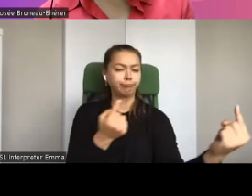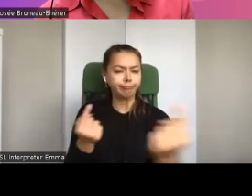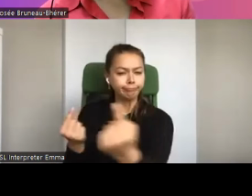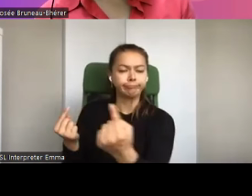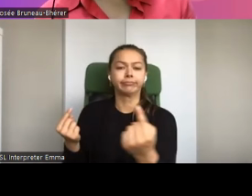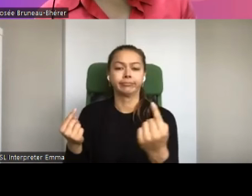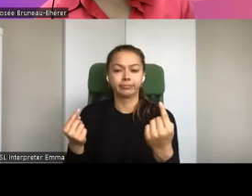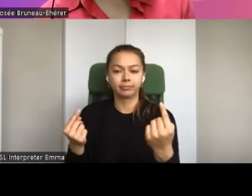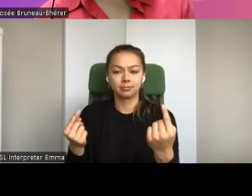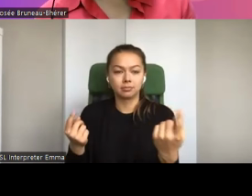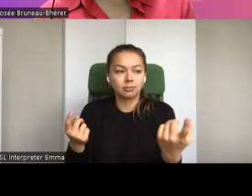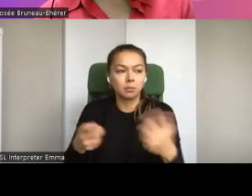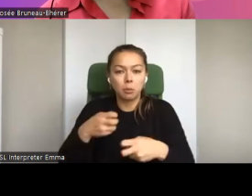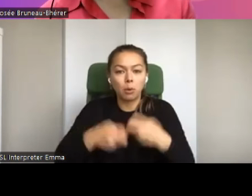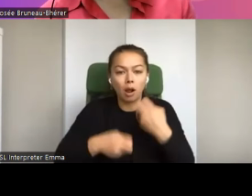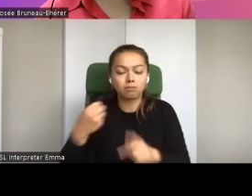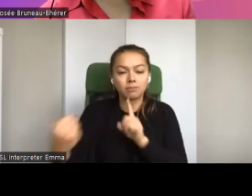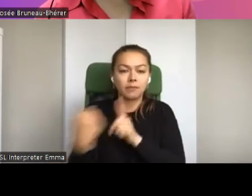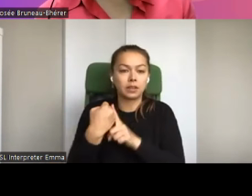what area you work in.